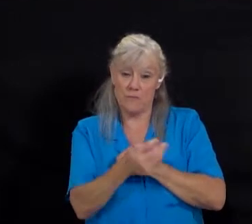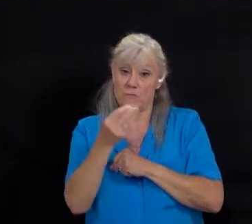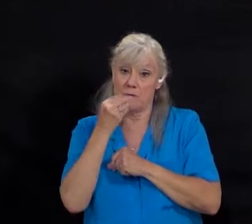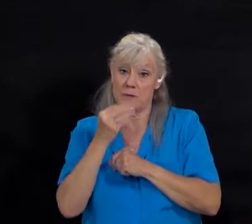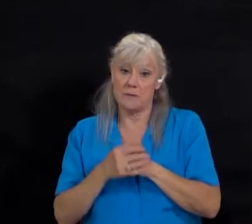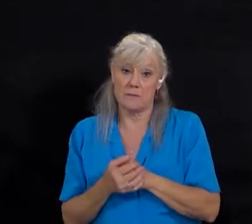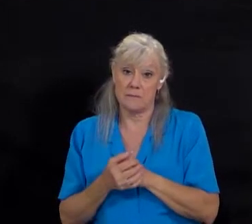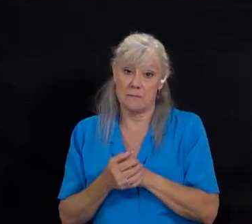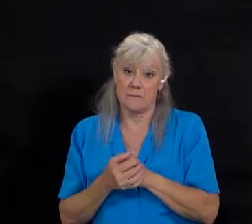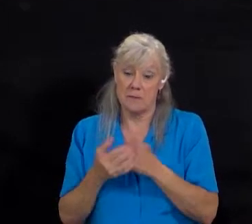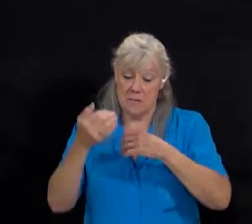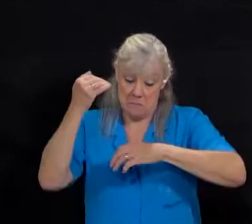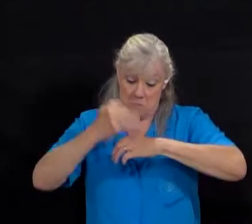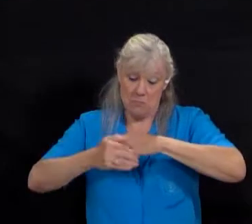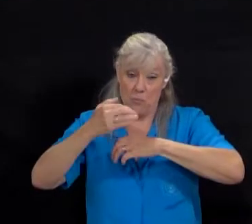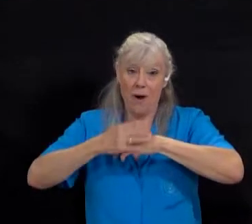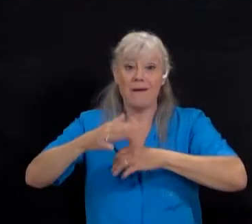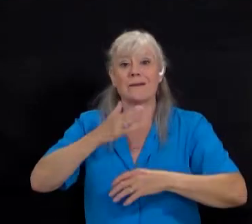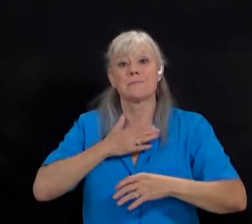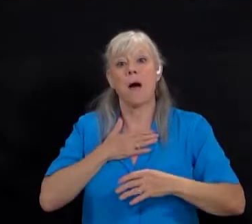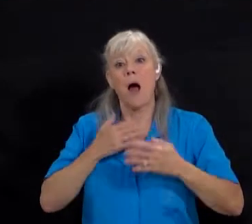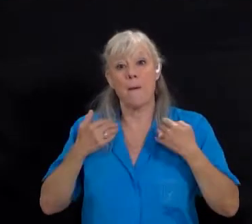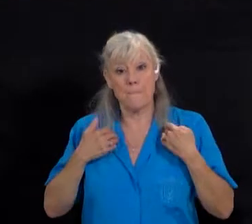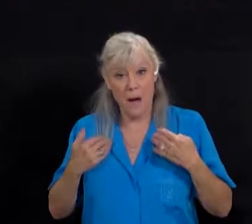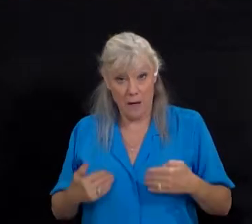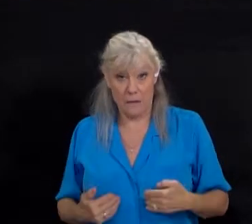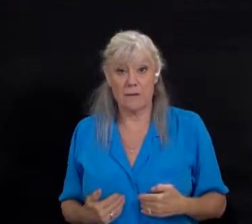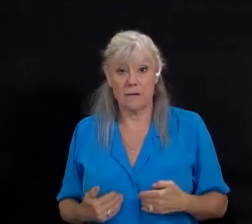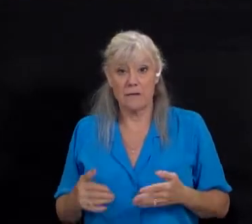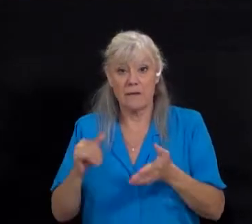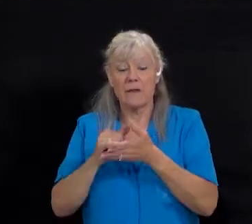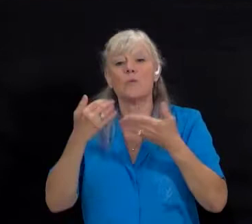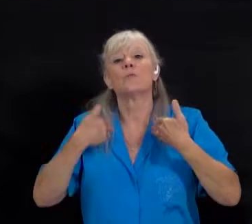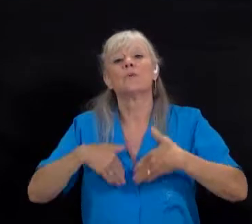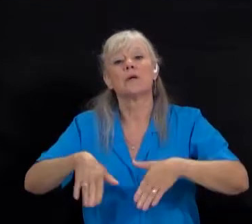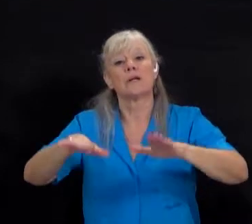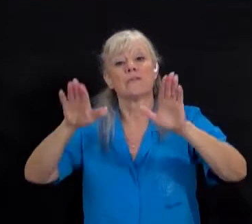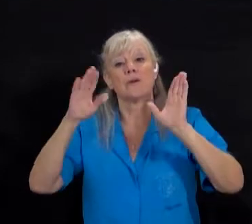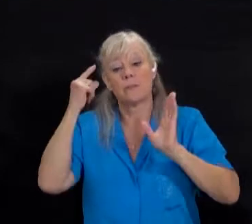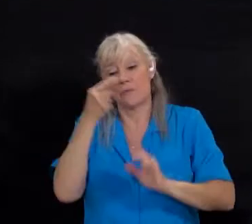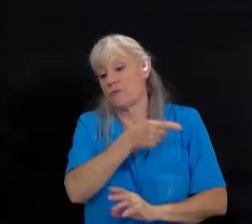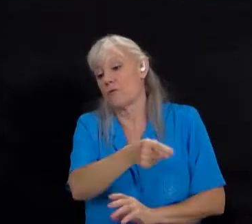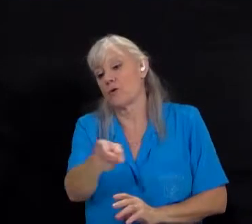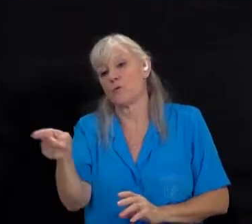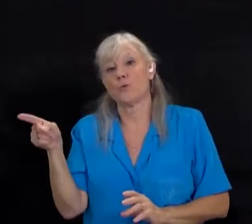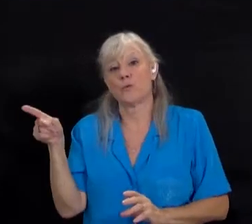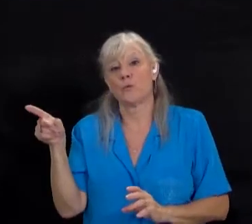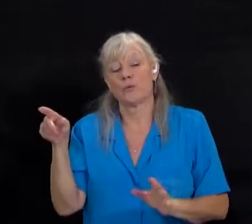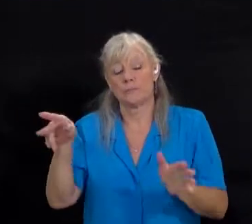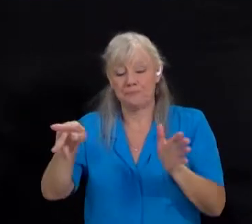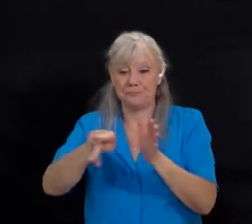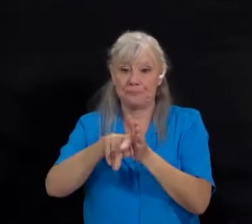it, for this is my body, which will be given up for you."